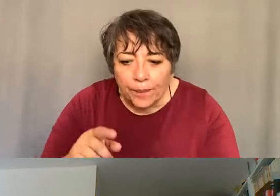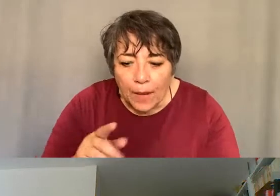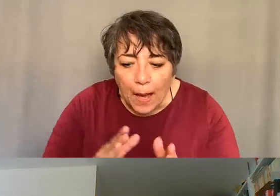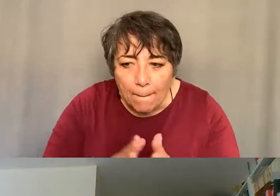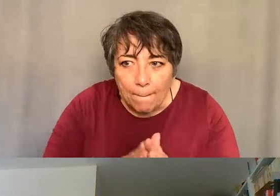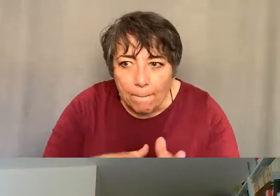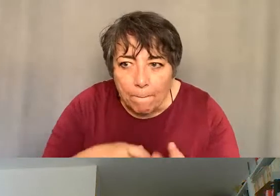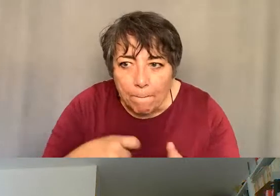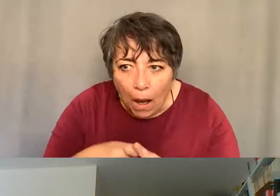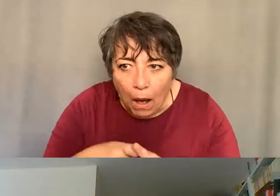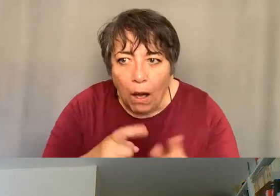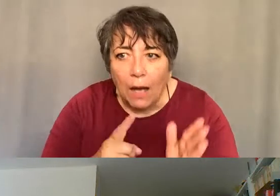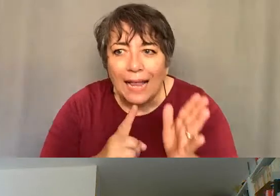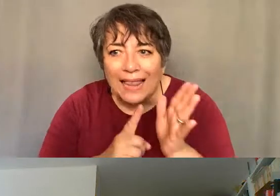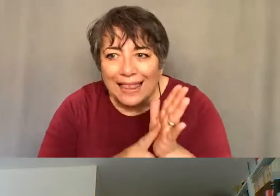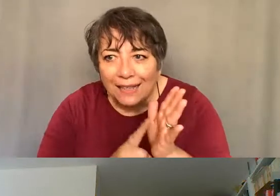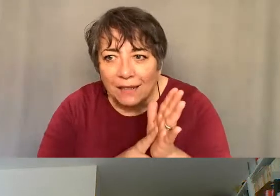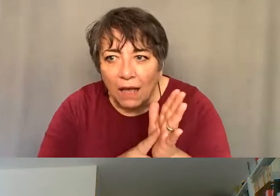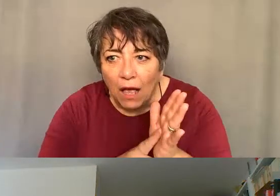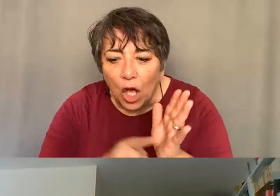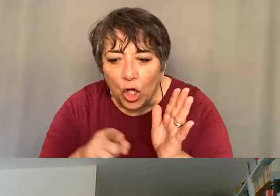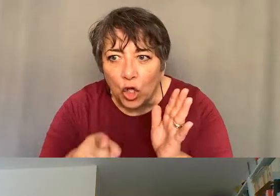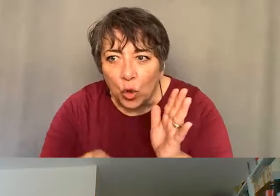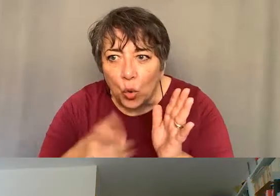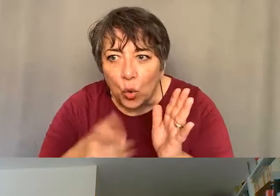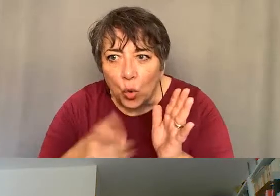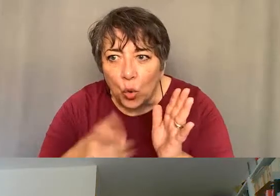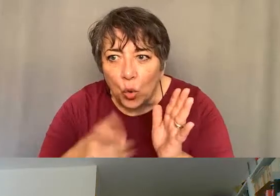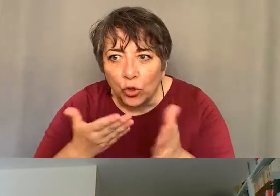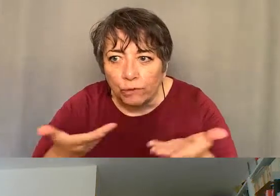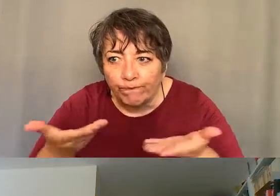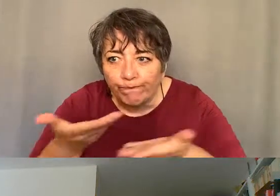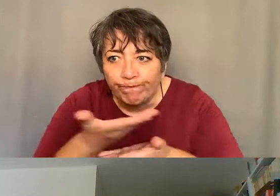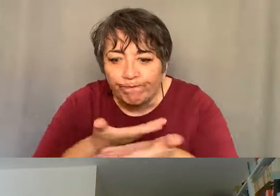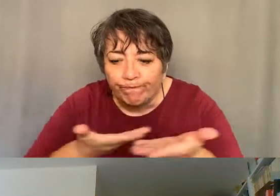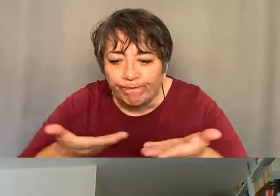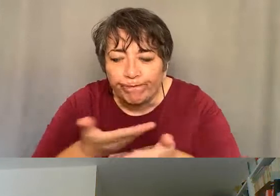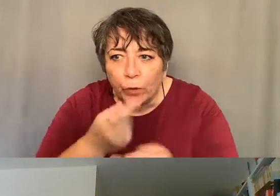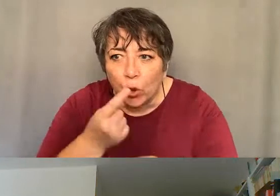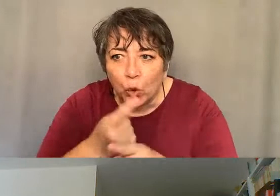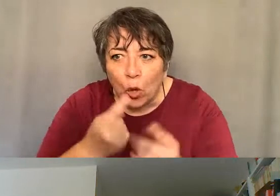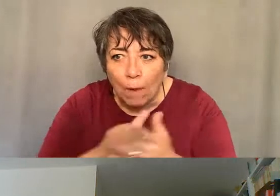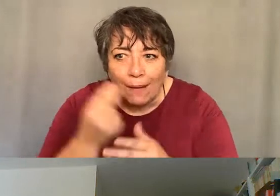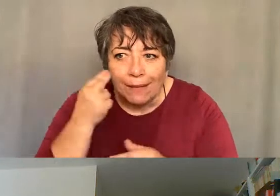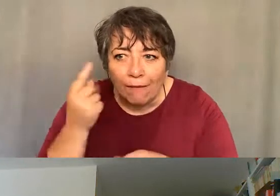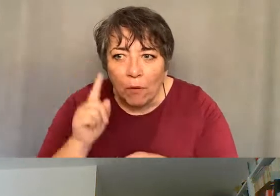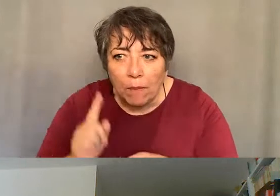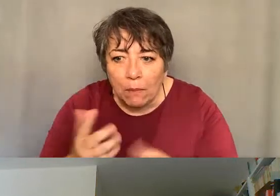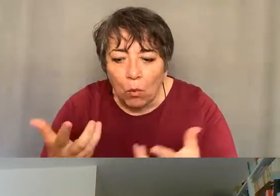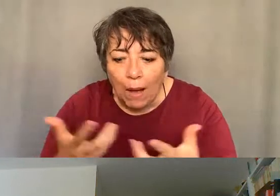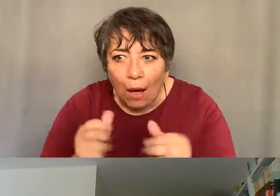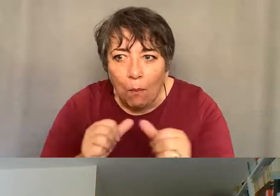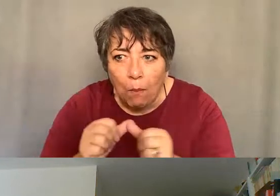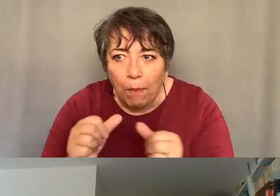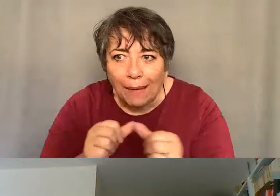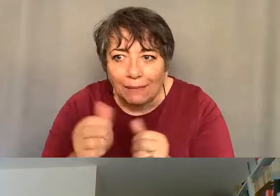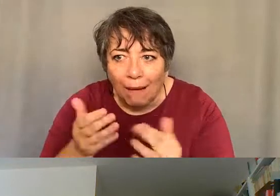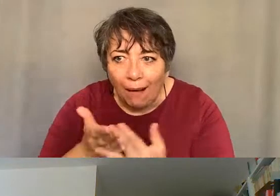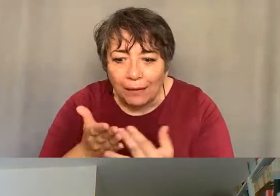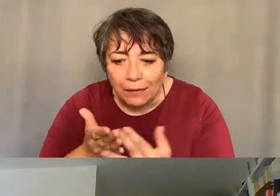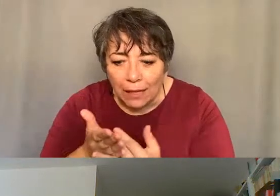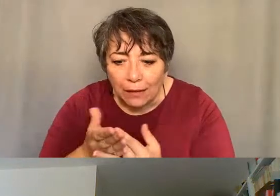website, but it's they're interested here about the precautions of medicines, you know, the side effects and whether medicines could perhaps